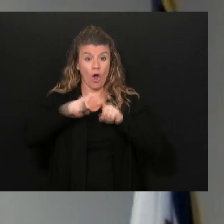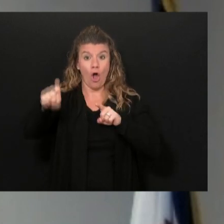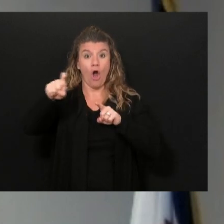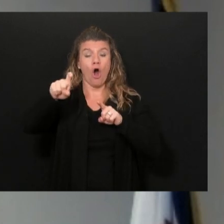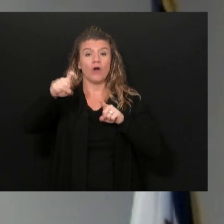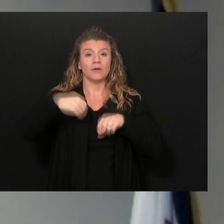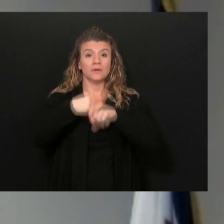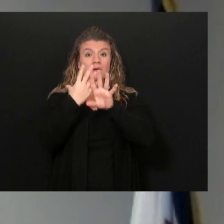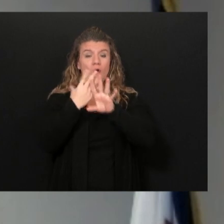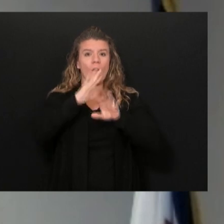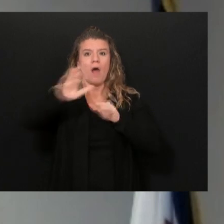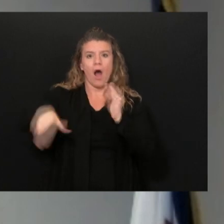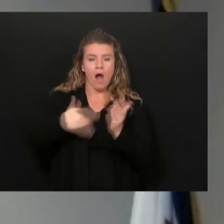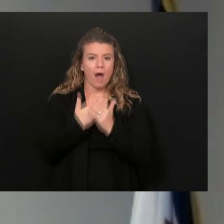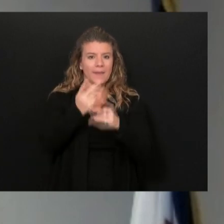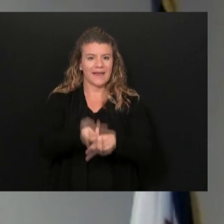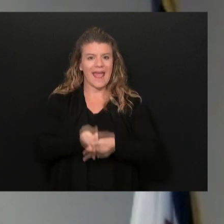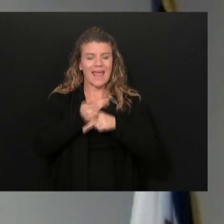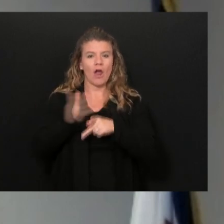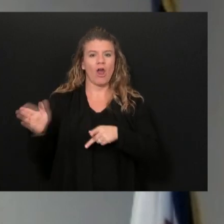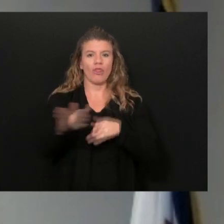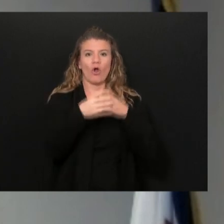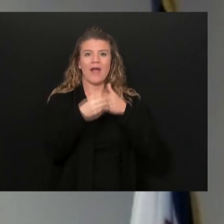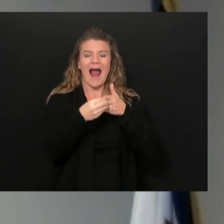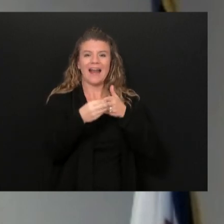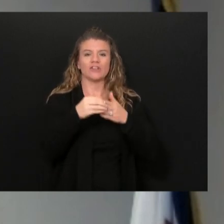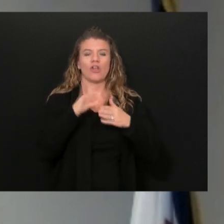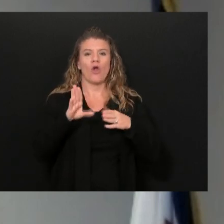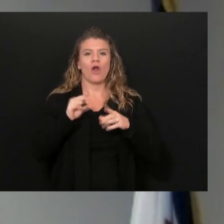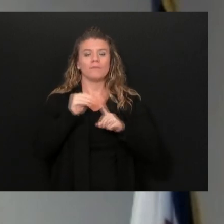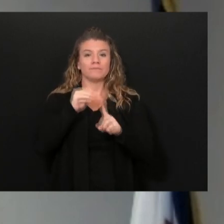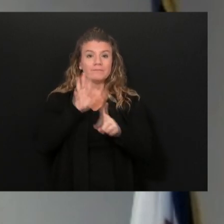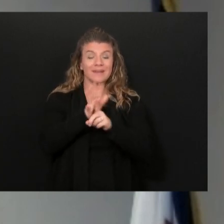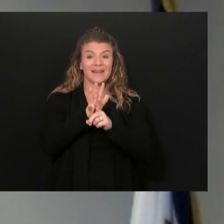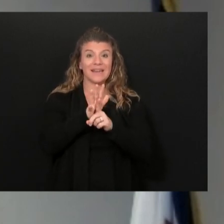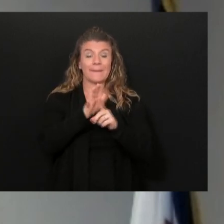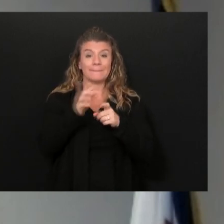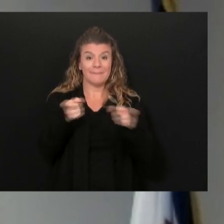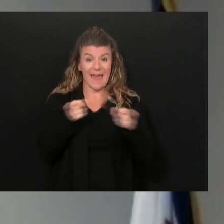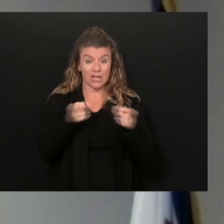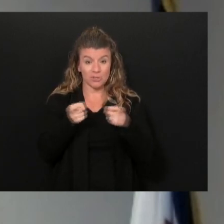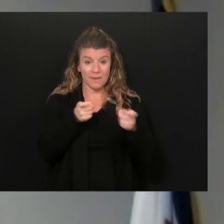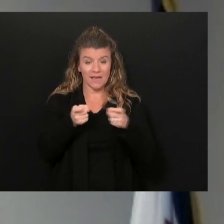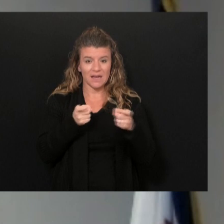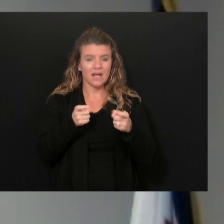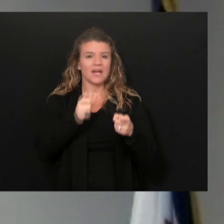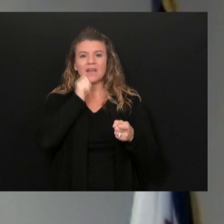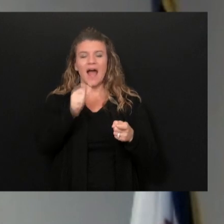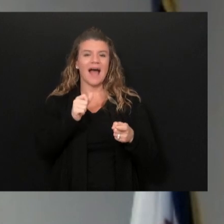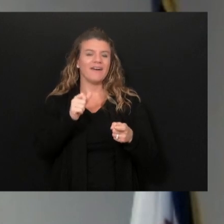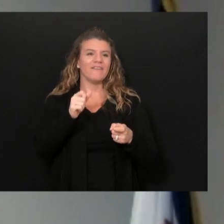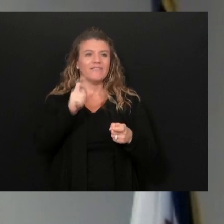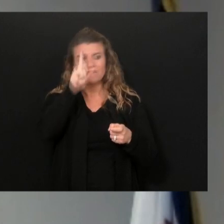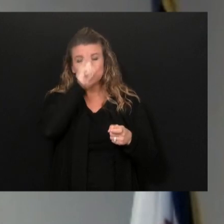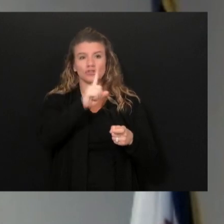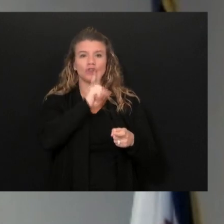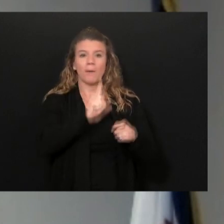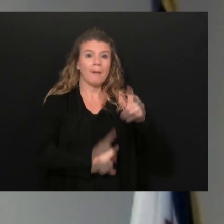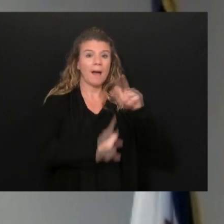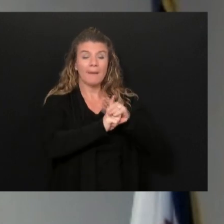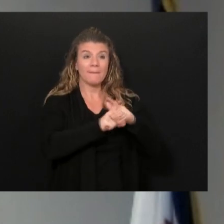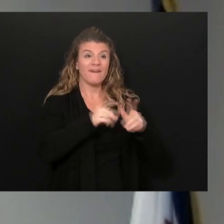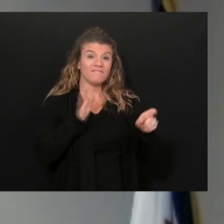related to guidance around outbreak management in these settings. And this would not necessarily be an outbreak with identifying a single case with that,